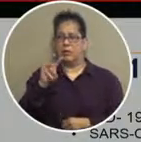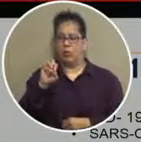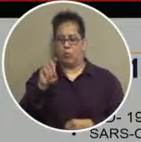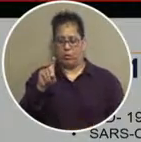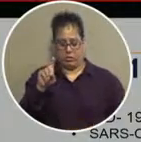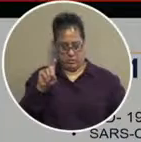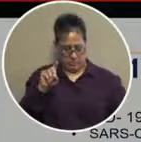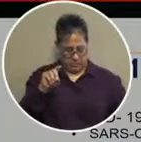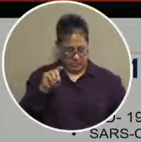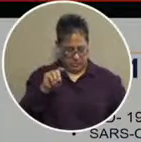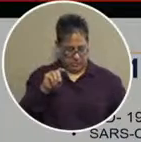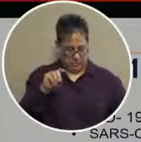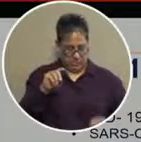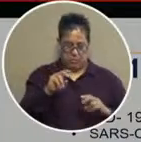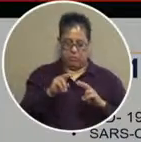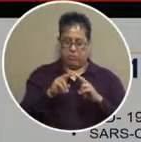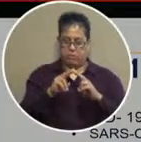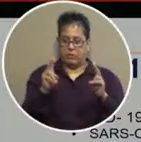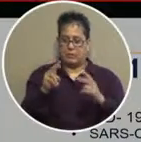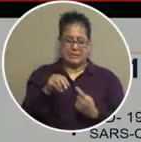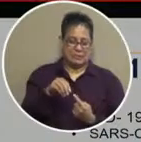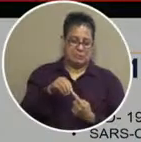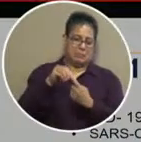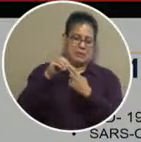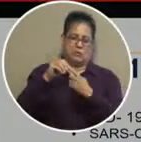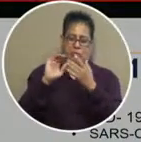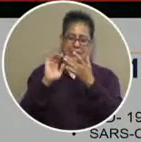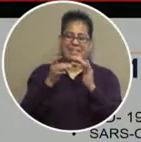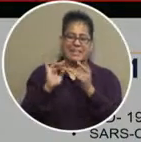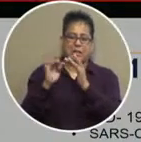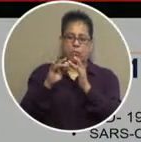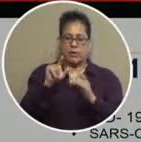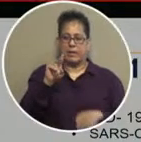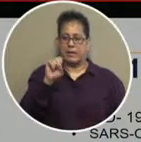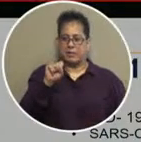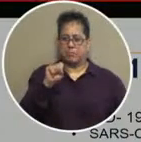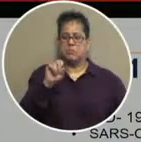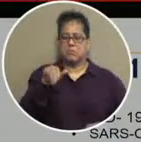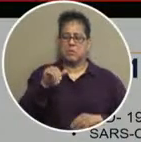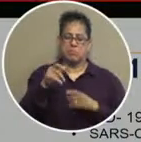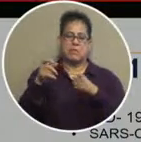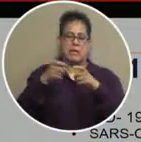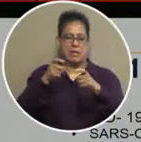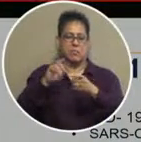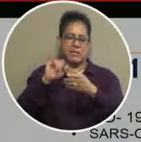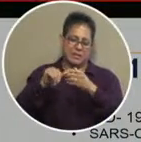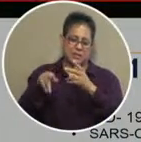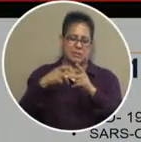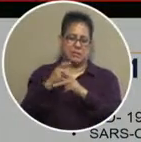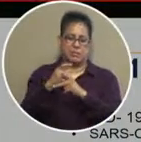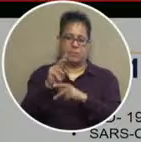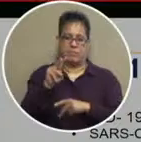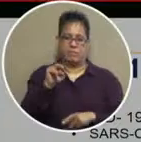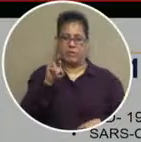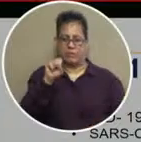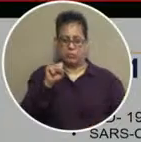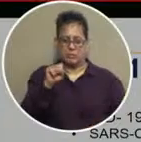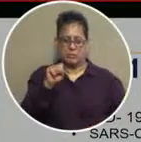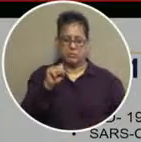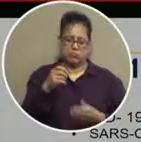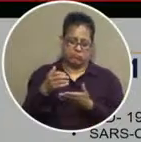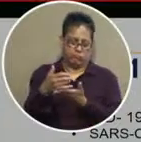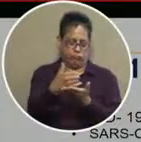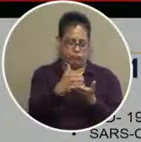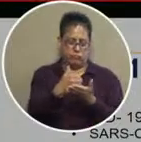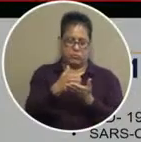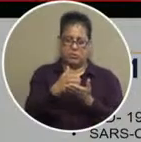is a very specialized network of labs that can handle those kind of viruses and bacteria that